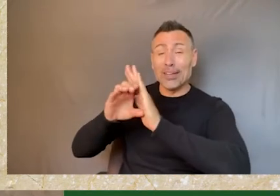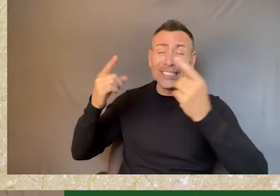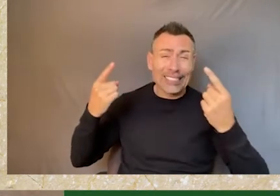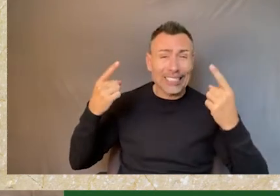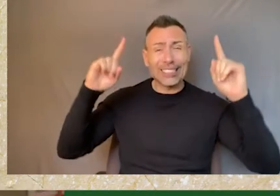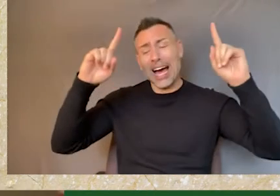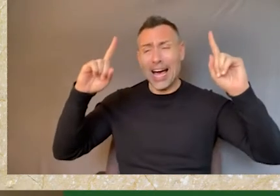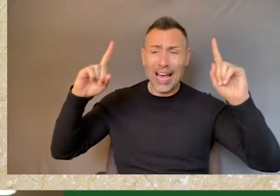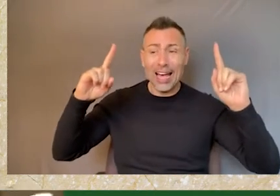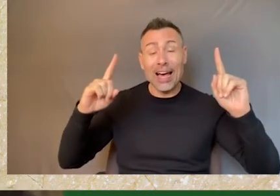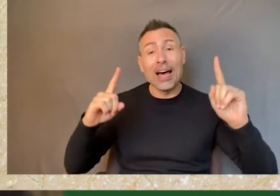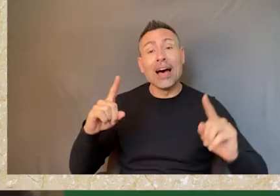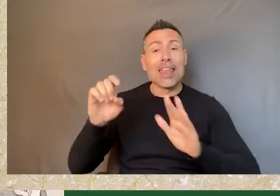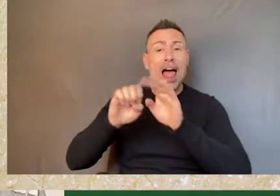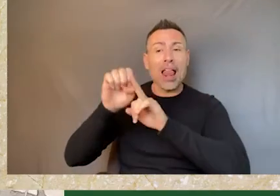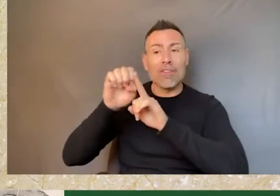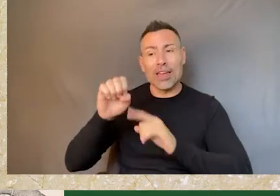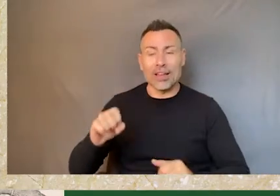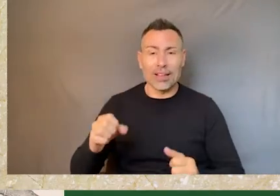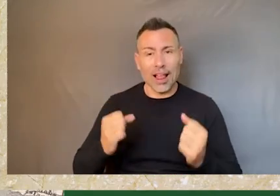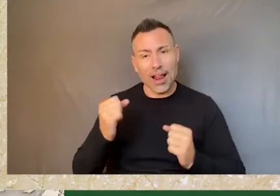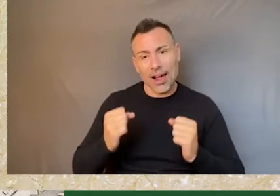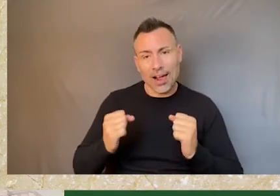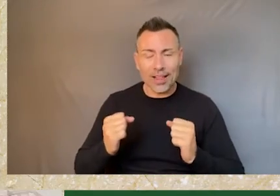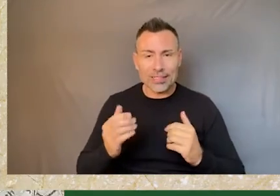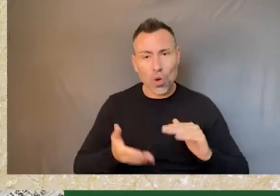elevator. So let's go.